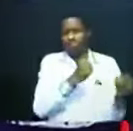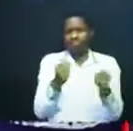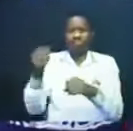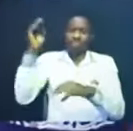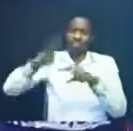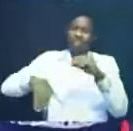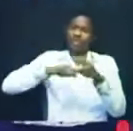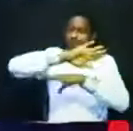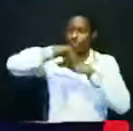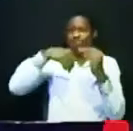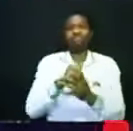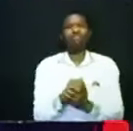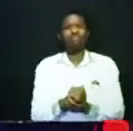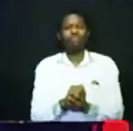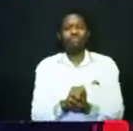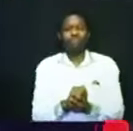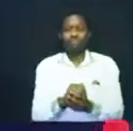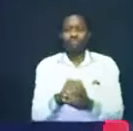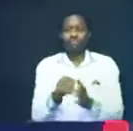12.